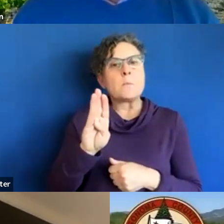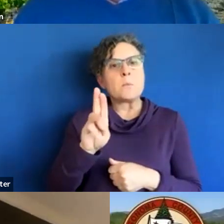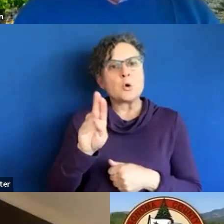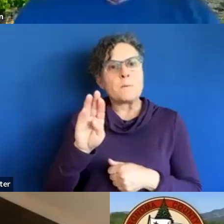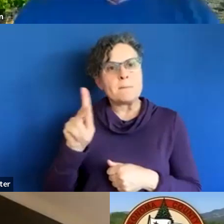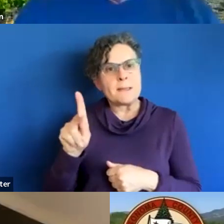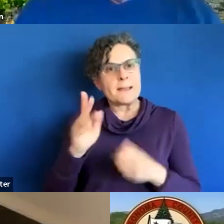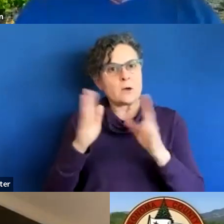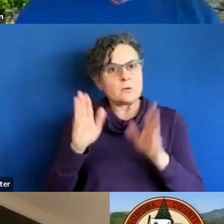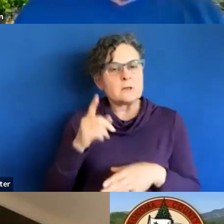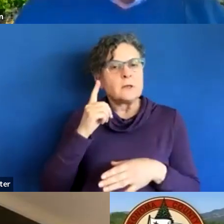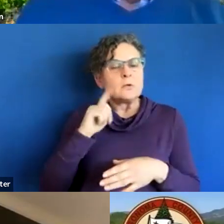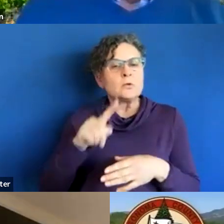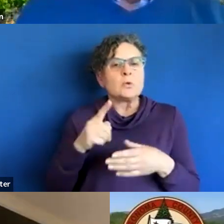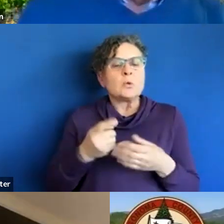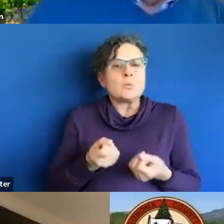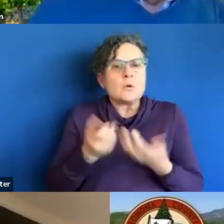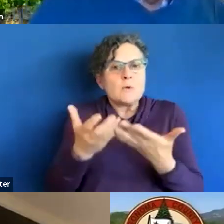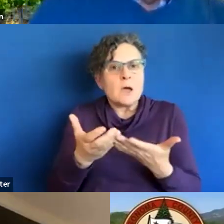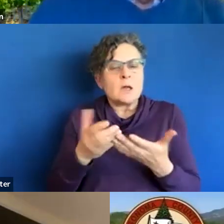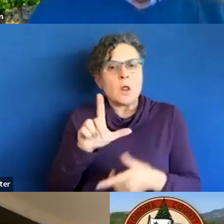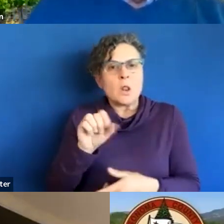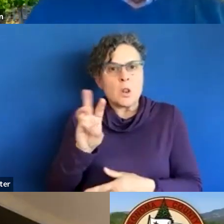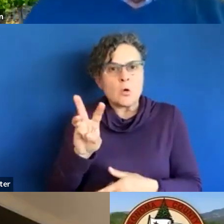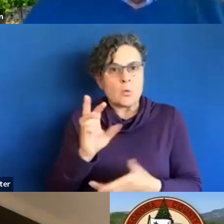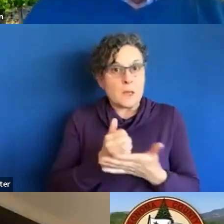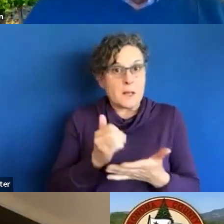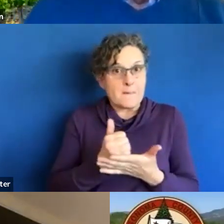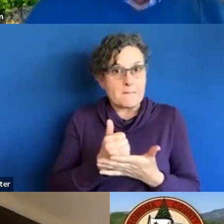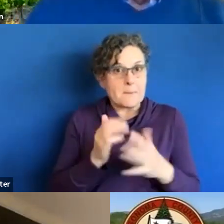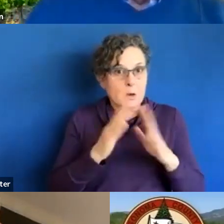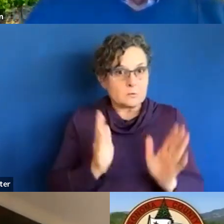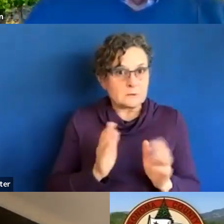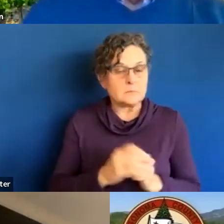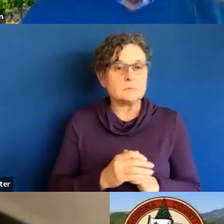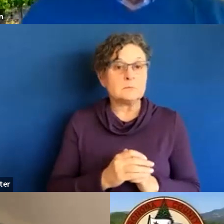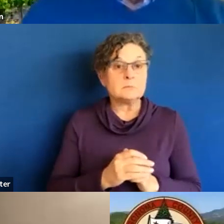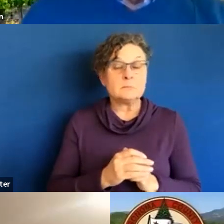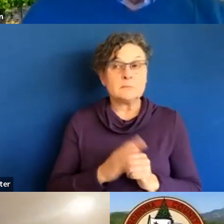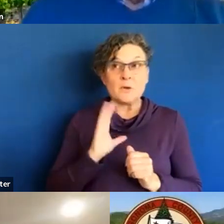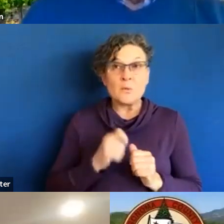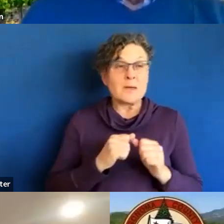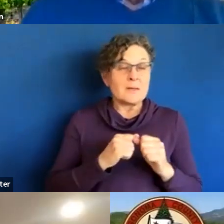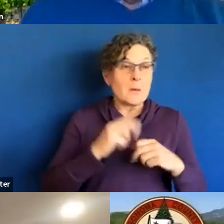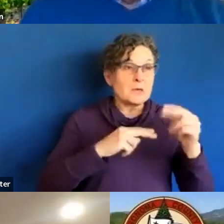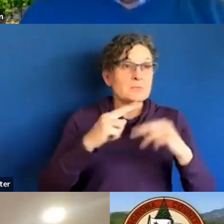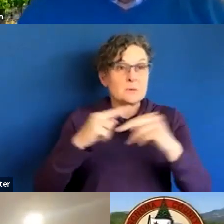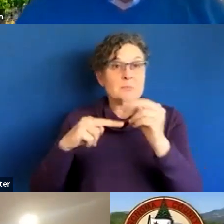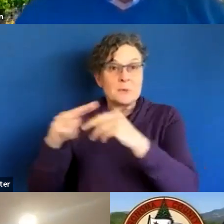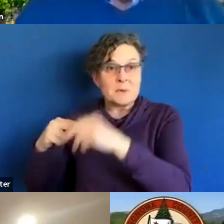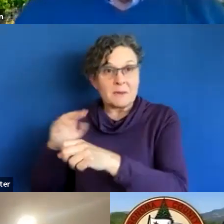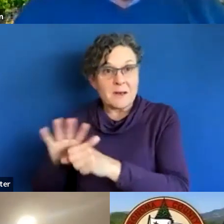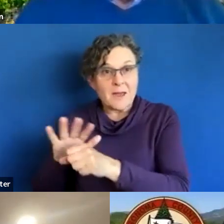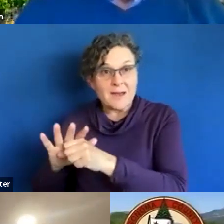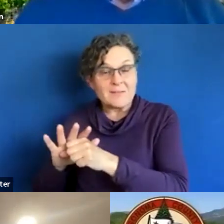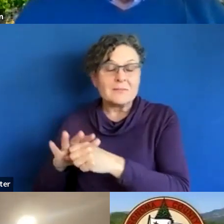low income level housing is addressed. Will it be enough? I sure hope so, but we need more. We just